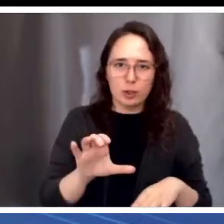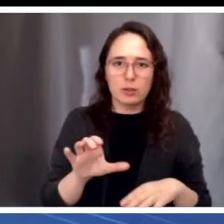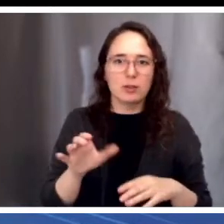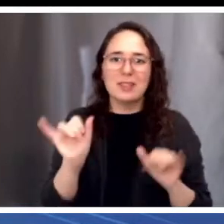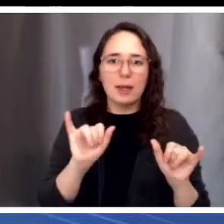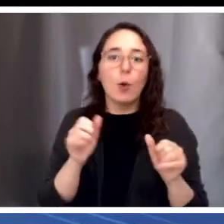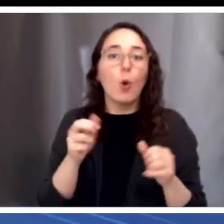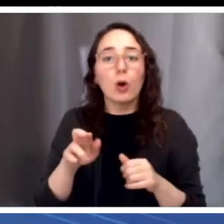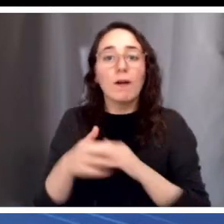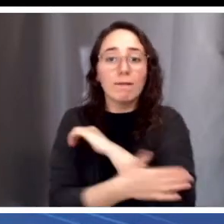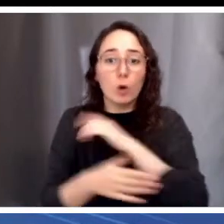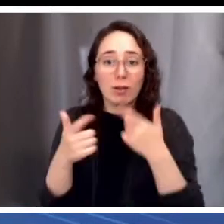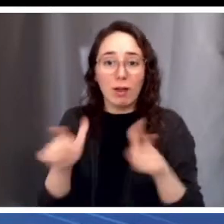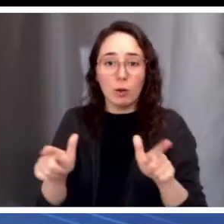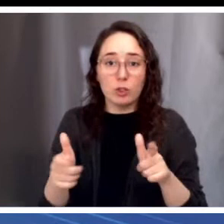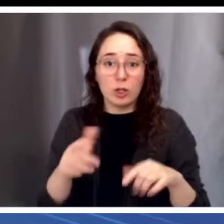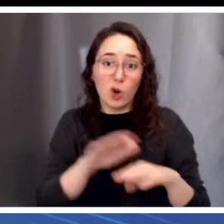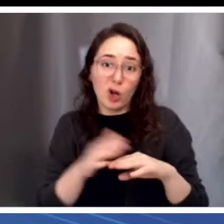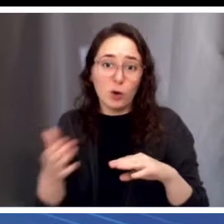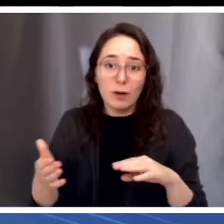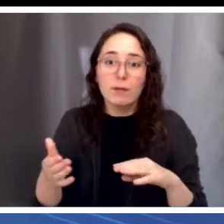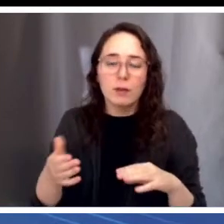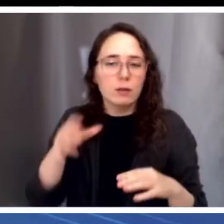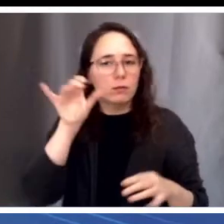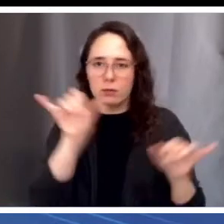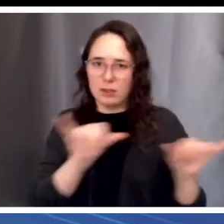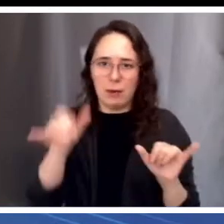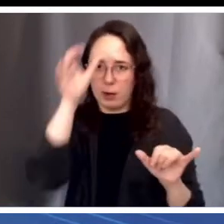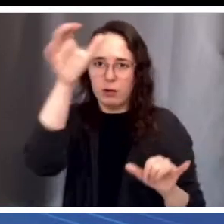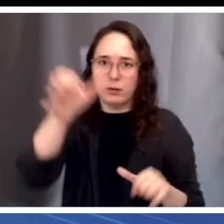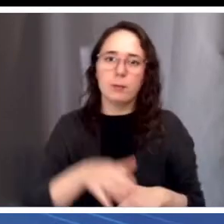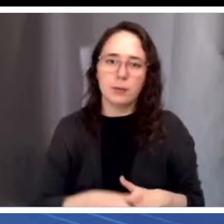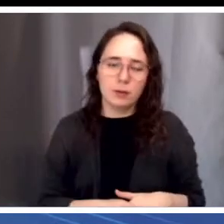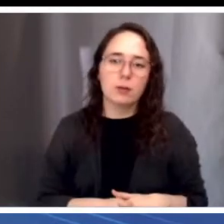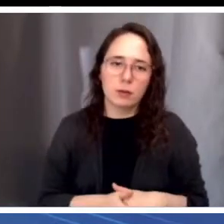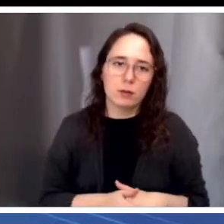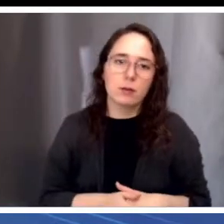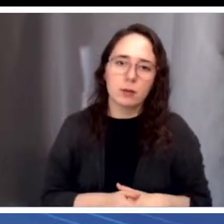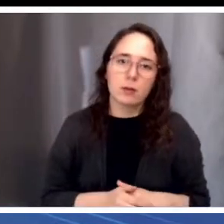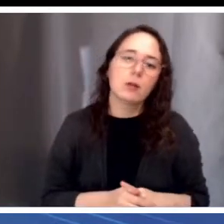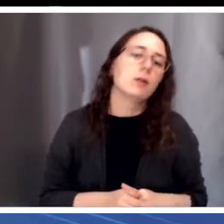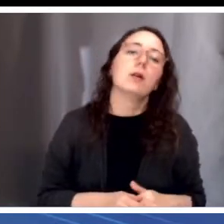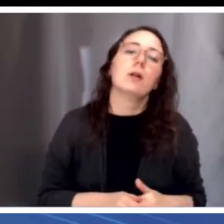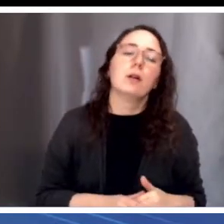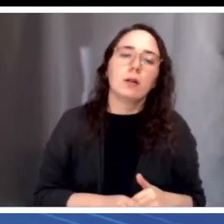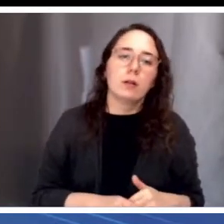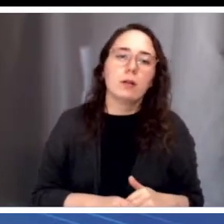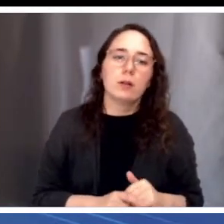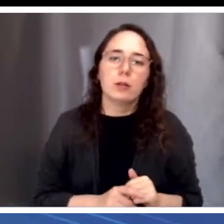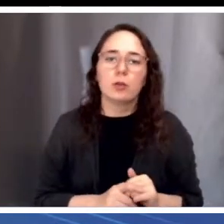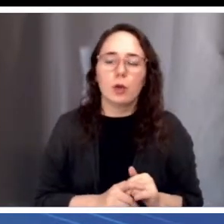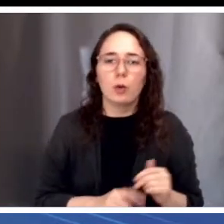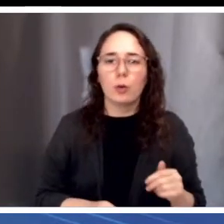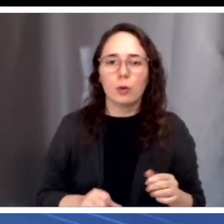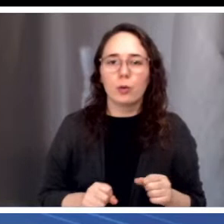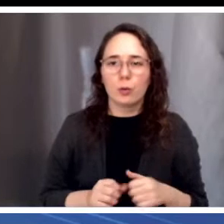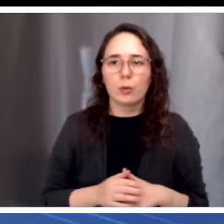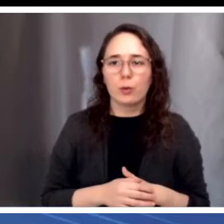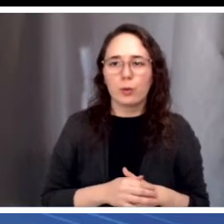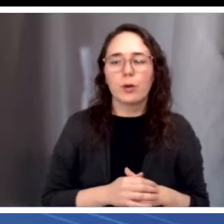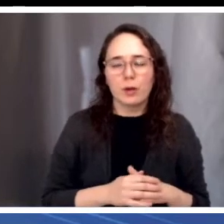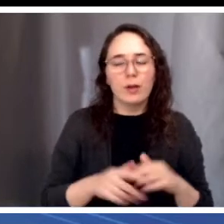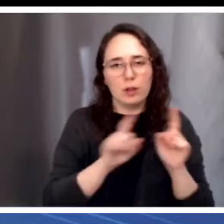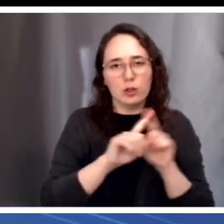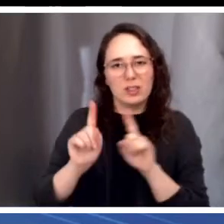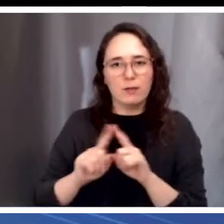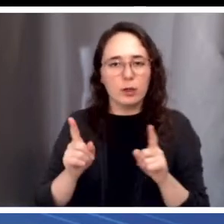people to understand, there are other ways to take it in. There are other ways to share it, but not have to share it with everyone you're sitting with. Many different ways,